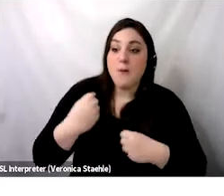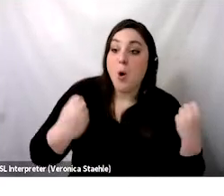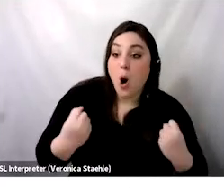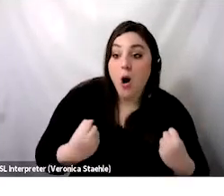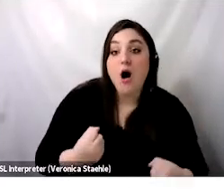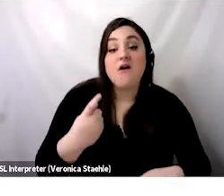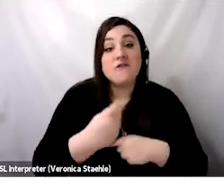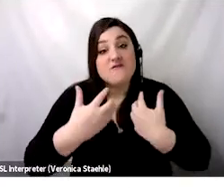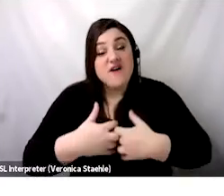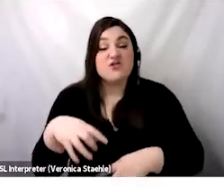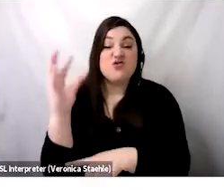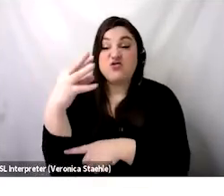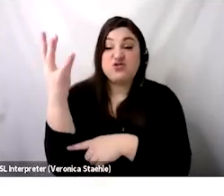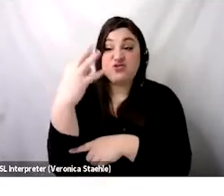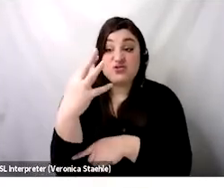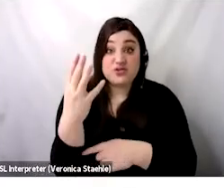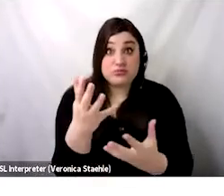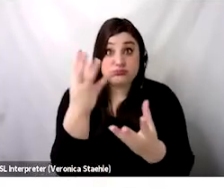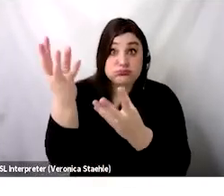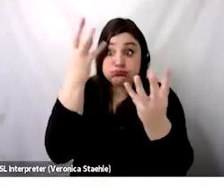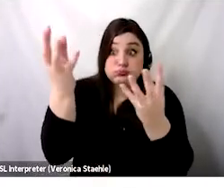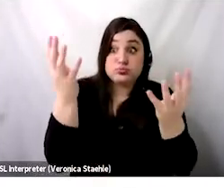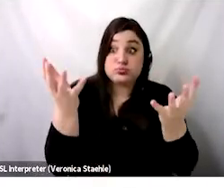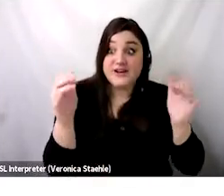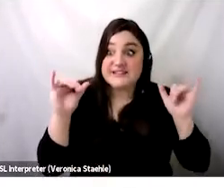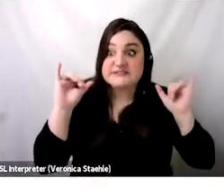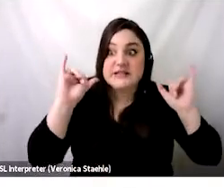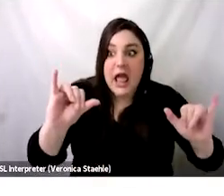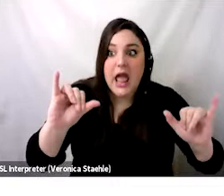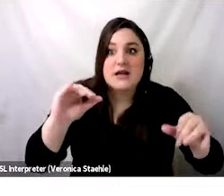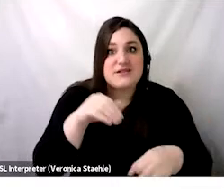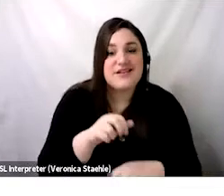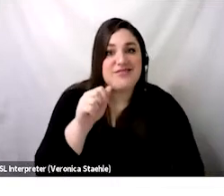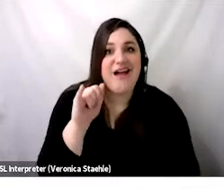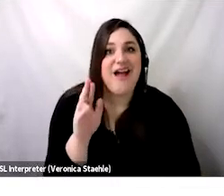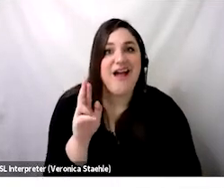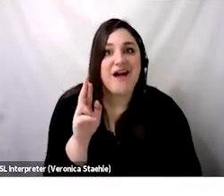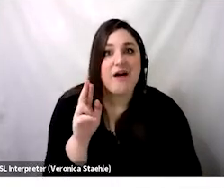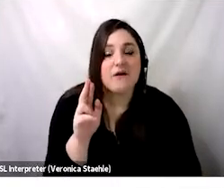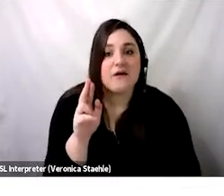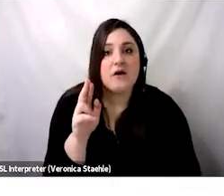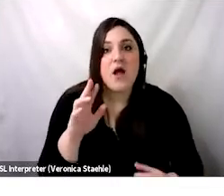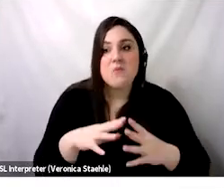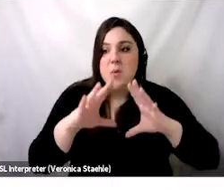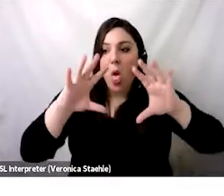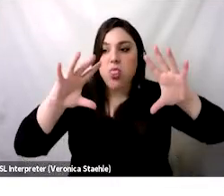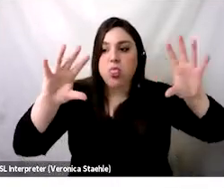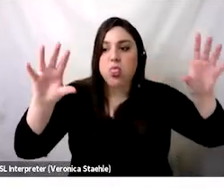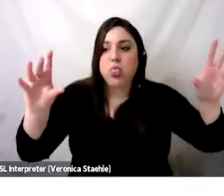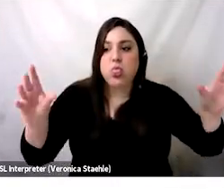is now being released in the atmosphere, causing the planet to warm up.